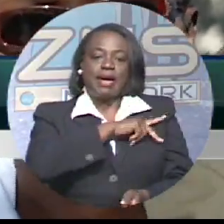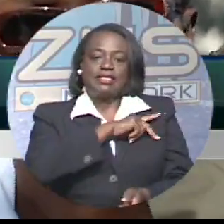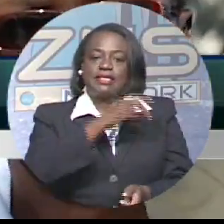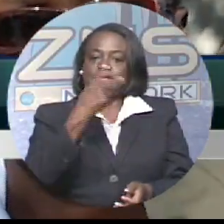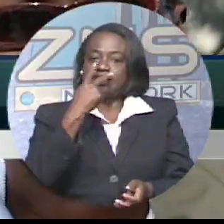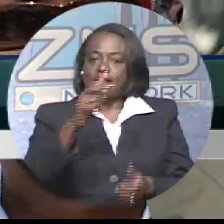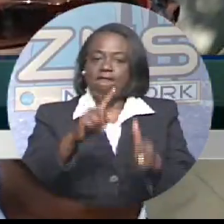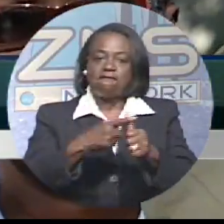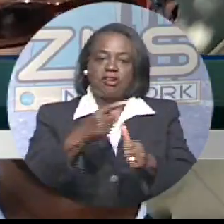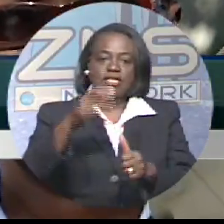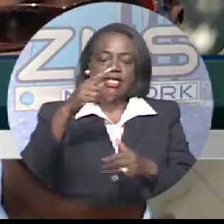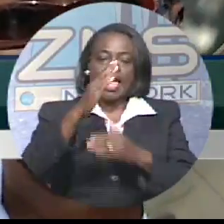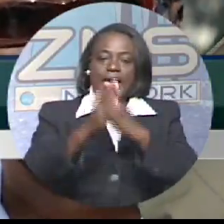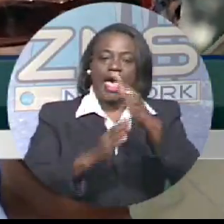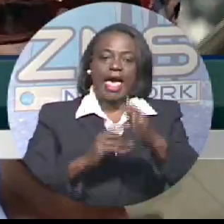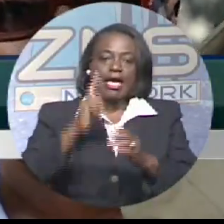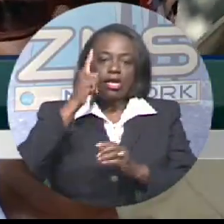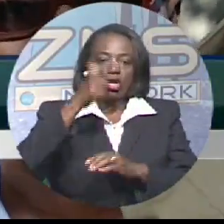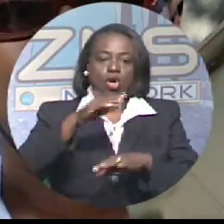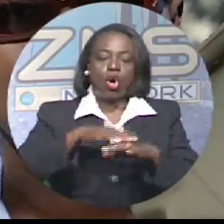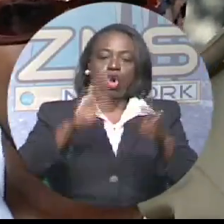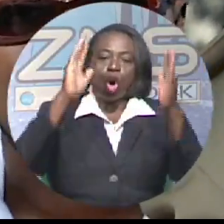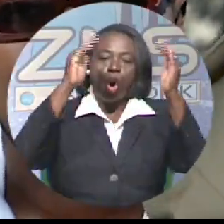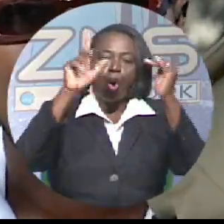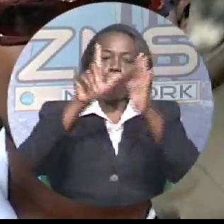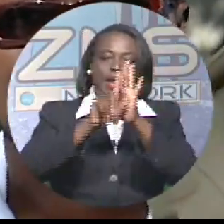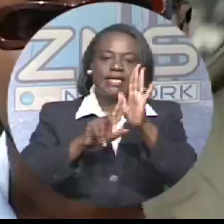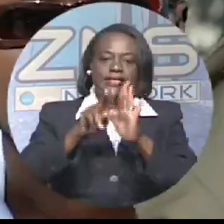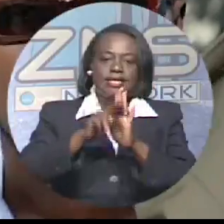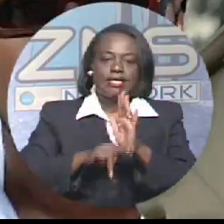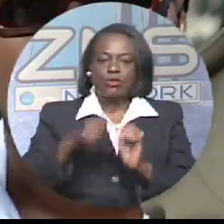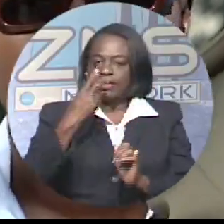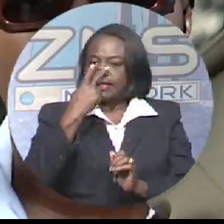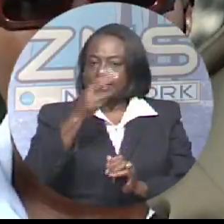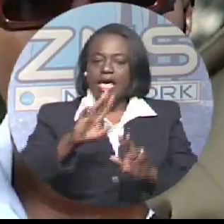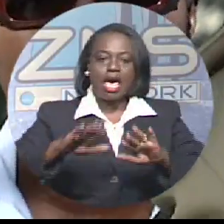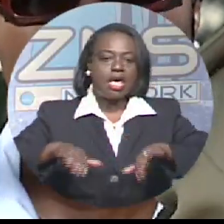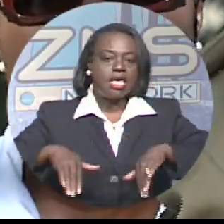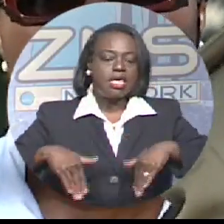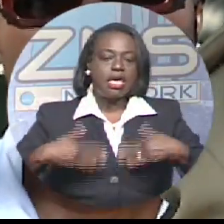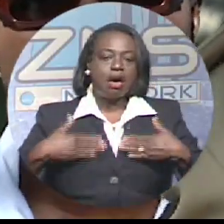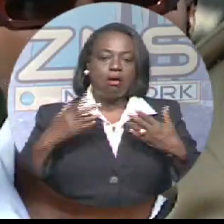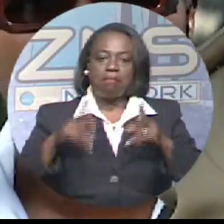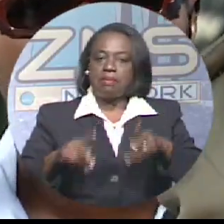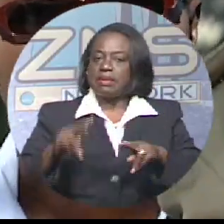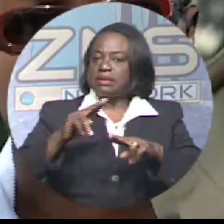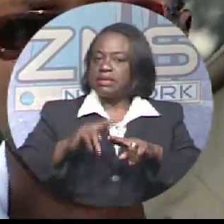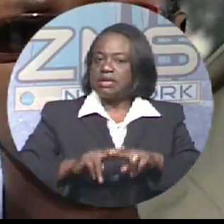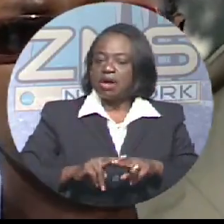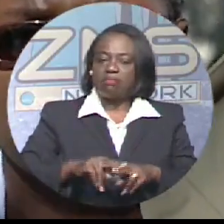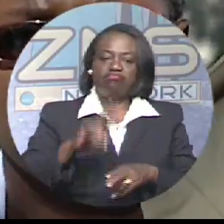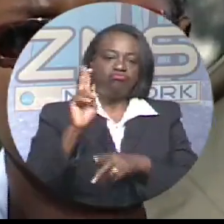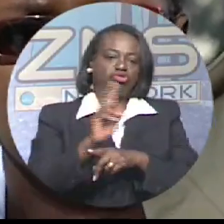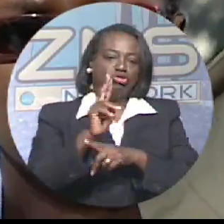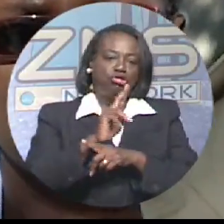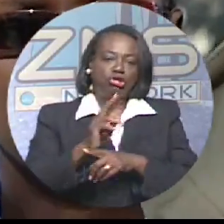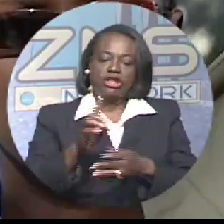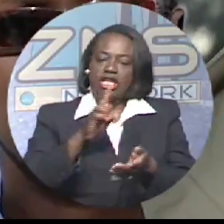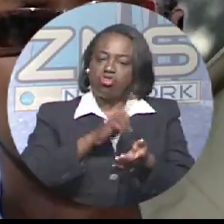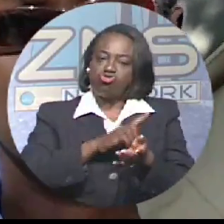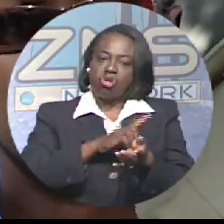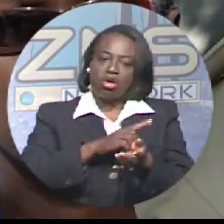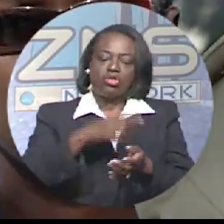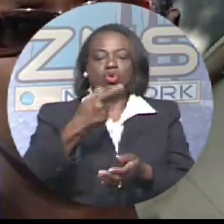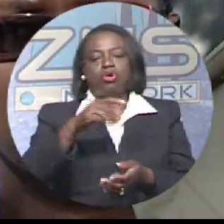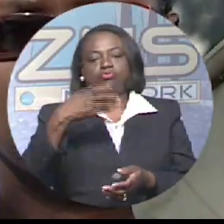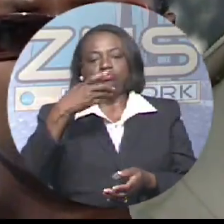walk through these communities and you see the young people and they're just sitting around, who are not using drugs, drinking rum, there's nothing for them